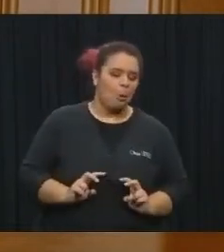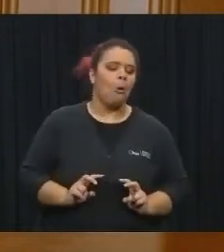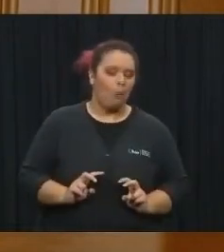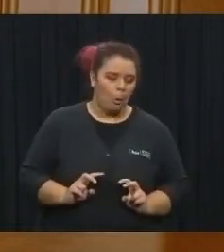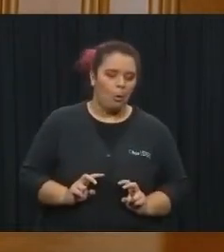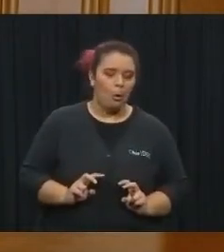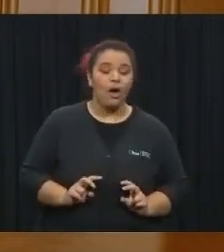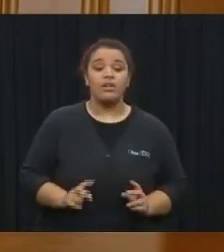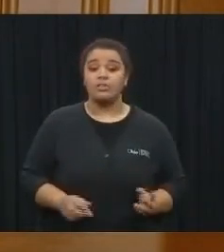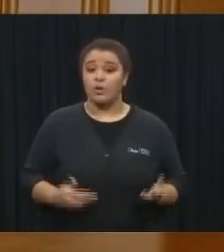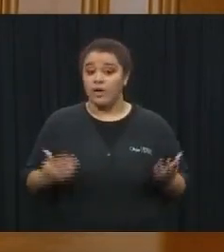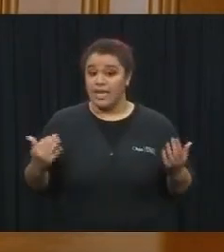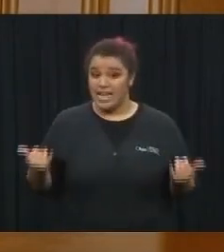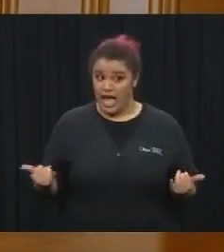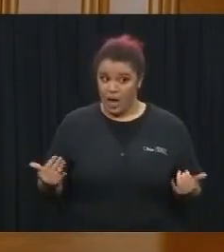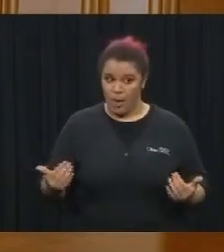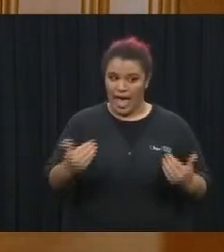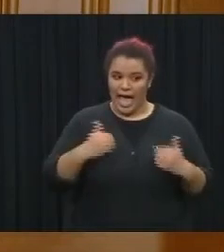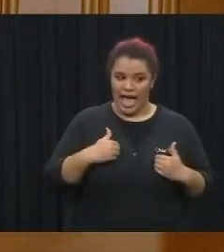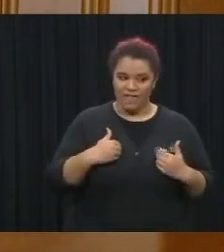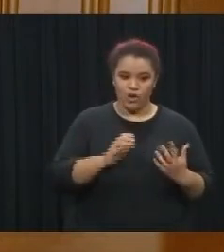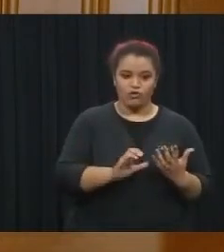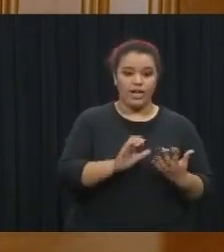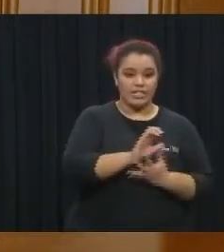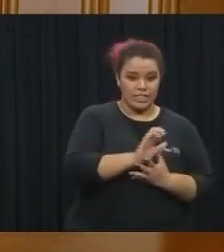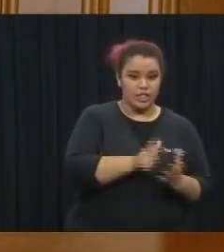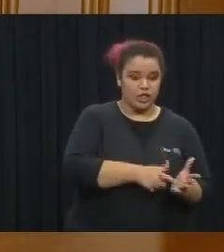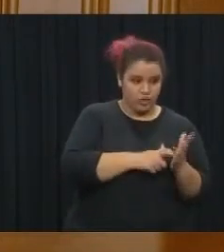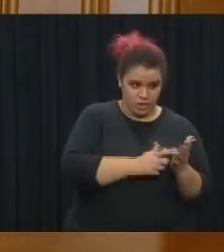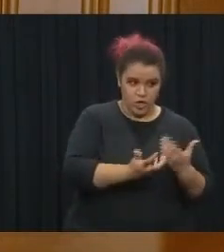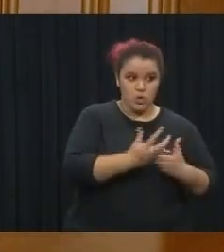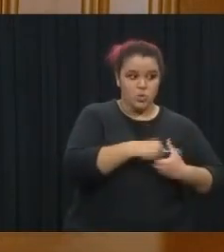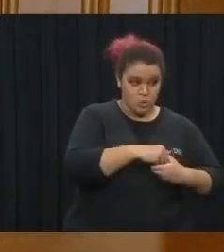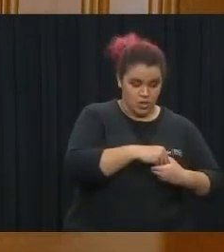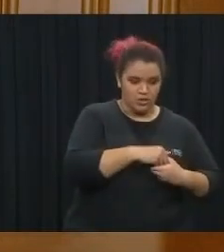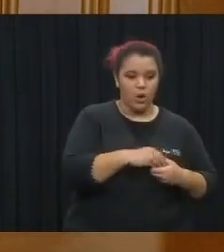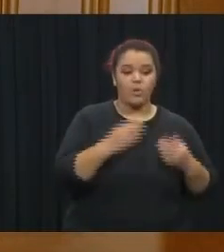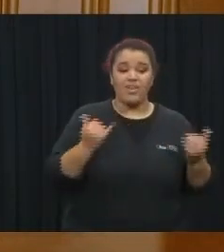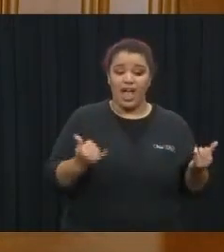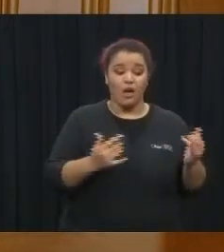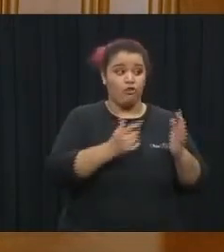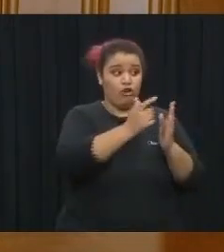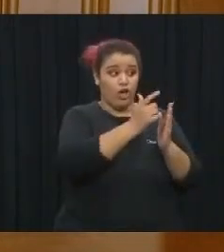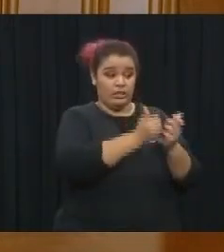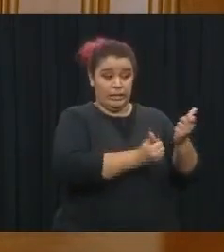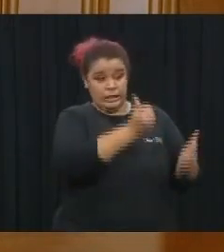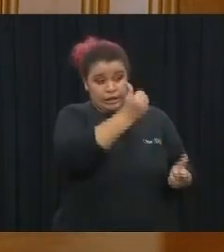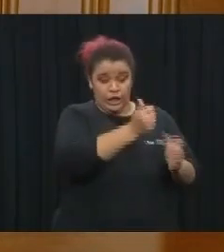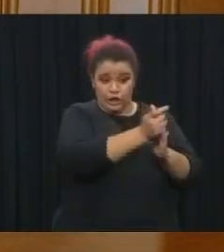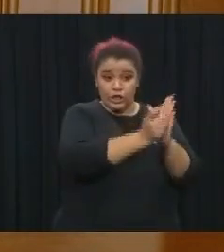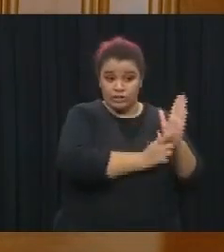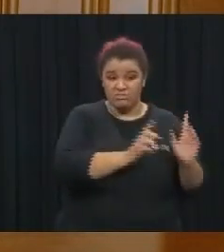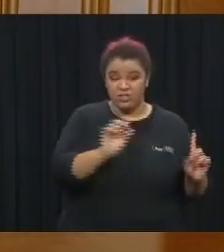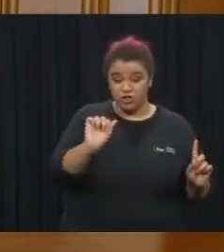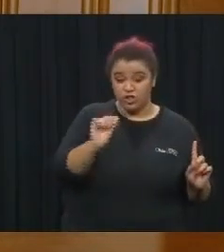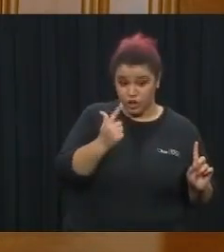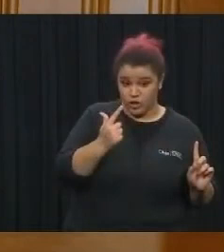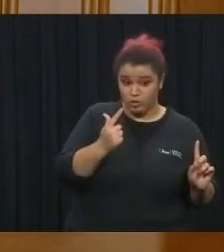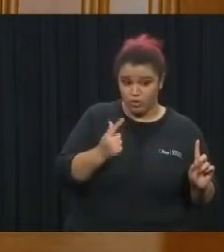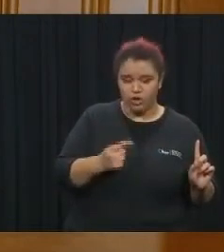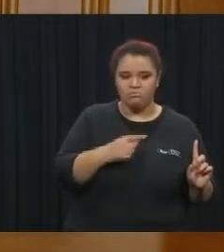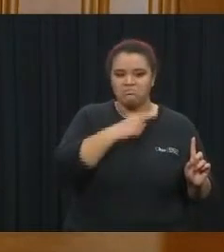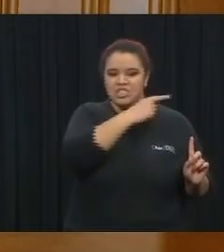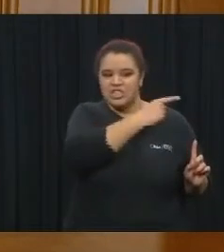So this is now being handled by the Attorney General and going back and forth with the lawyers for the abortion clinic, and I have not checked with the